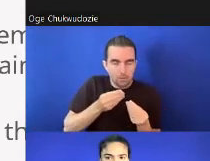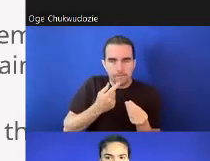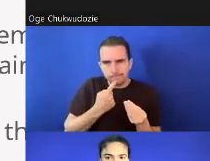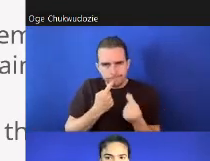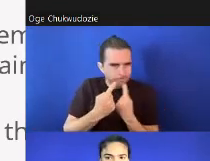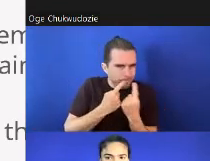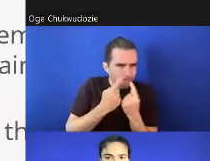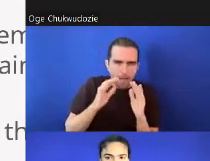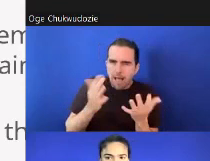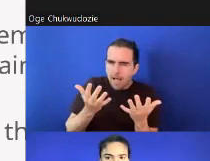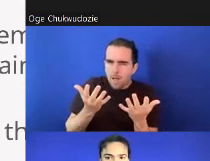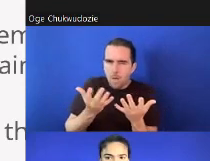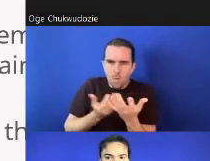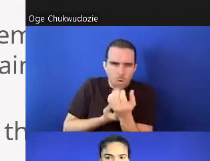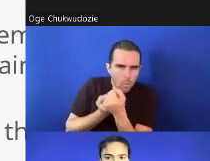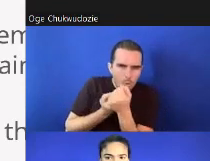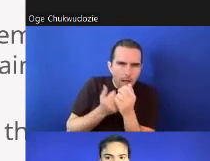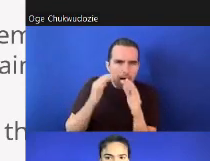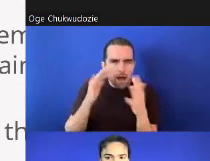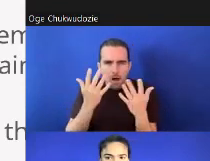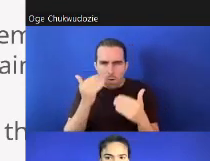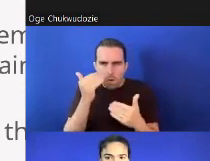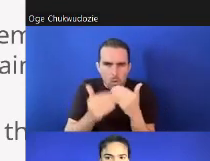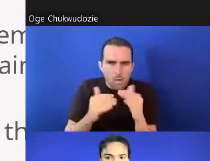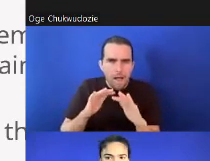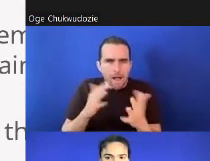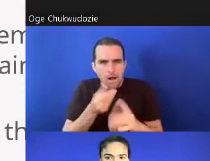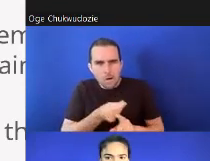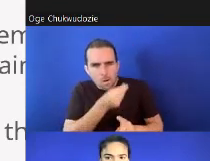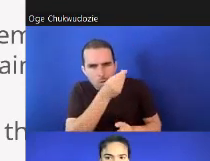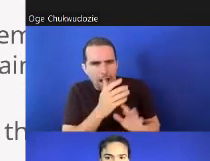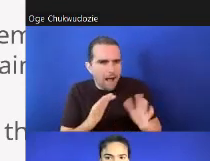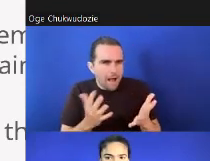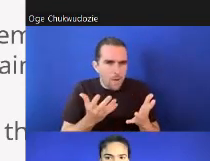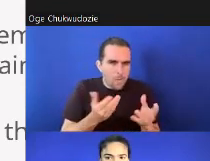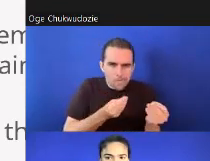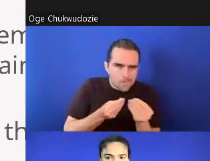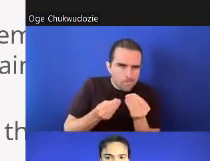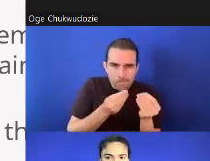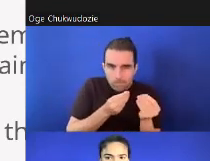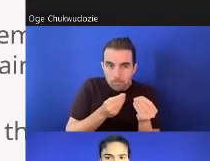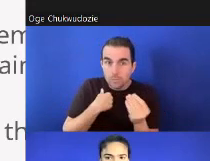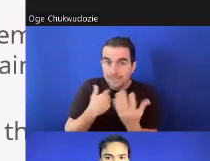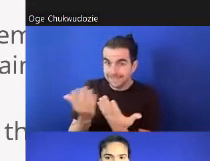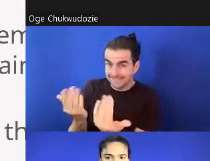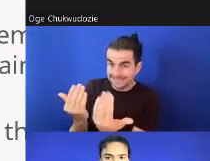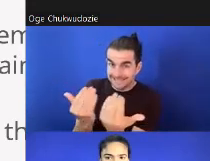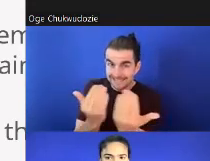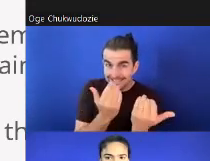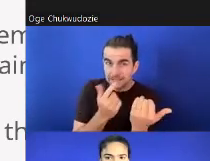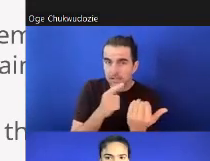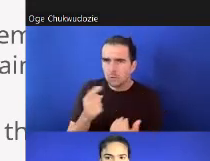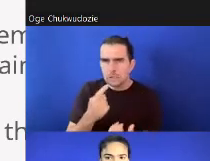sure. If they just suspect that this is a thing of a fraud case or a case of